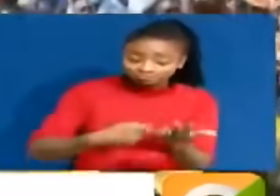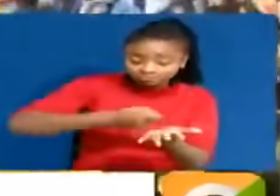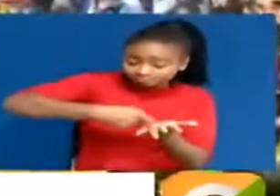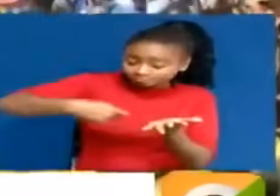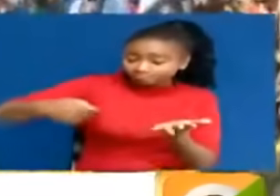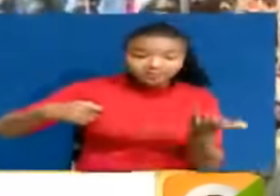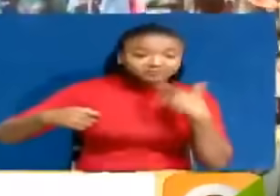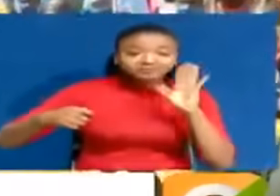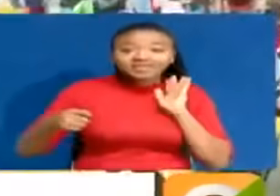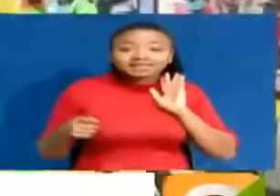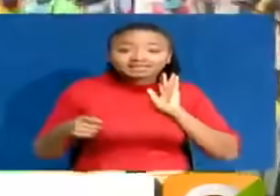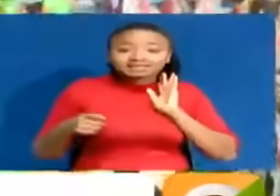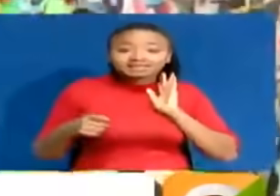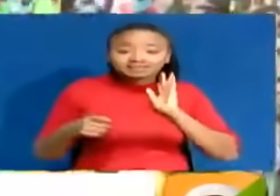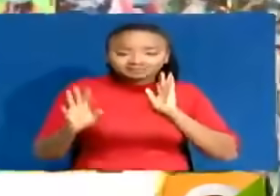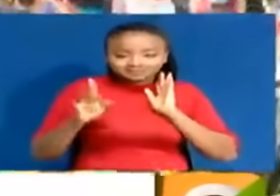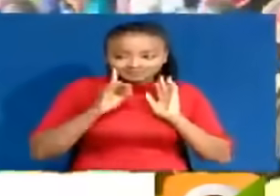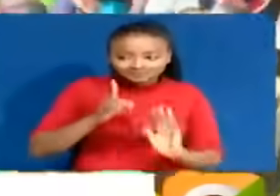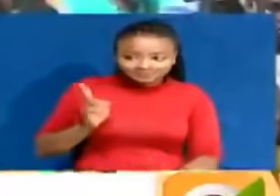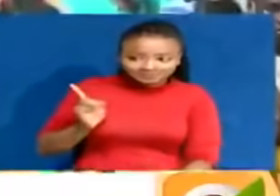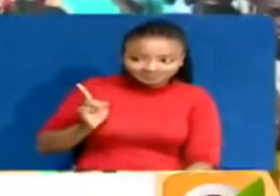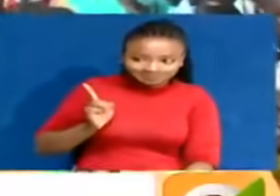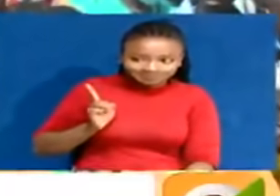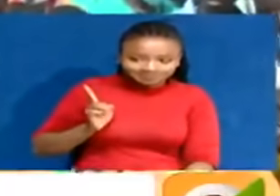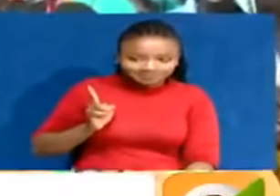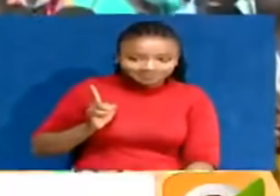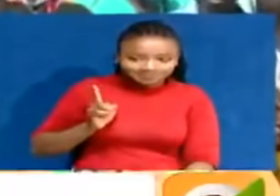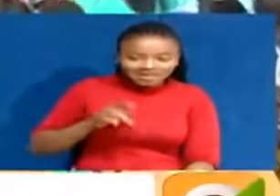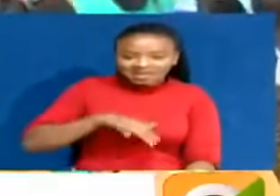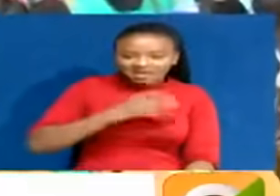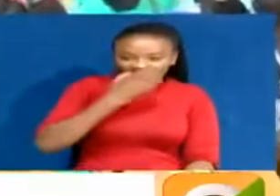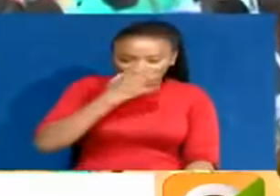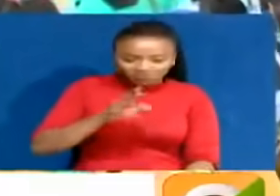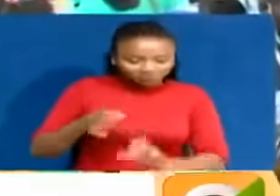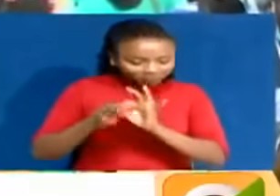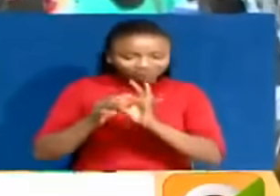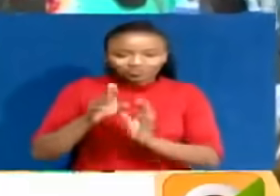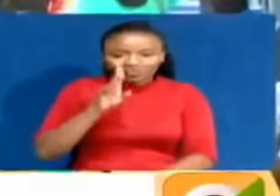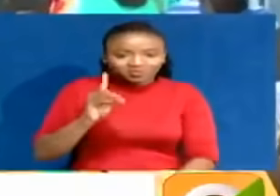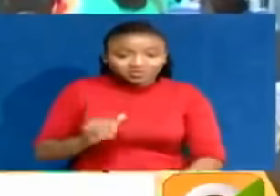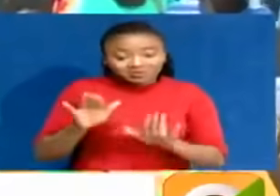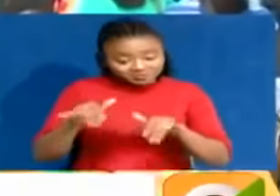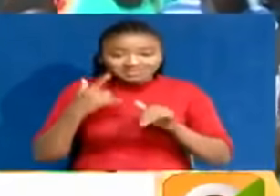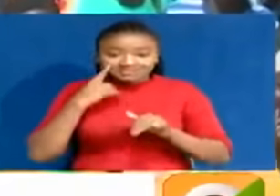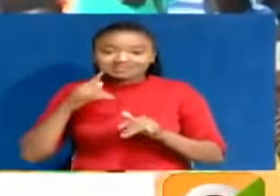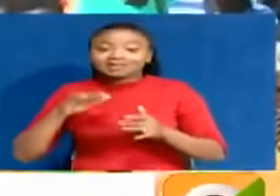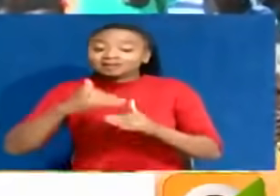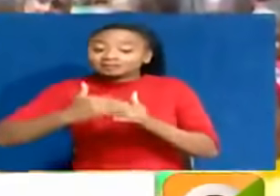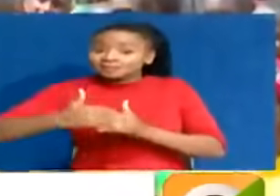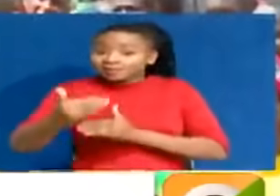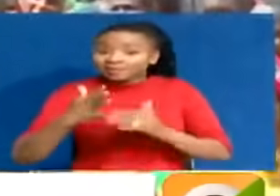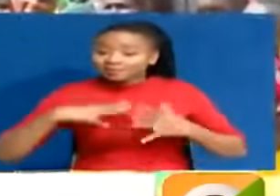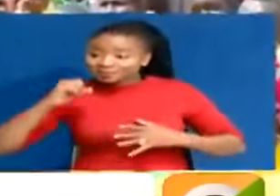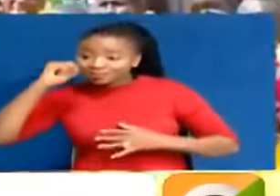openly declared his allegiance to the United Democratic Alliance, the next few months will see alignments and realignments in the political